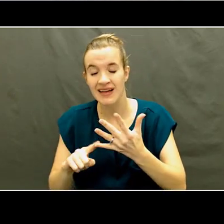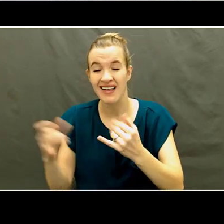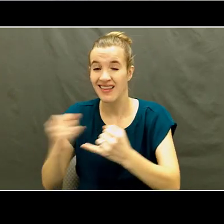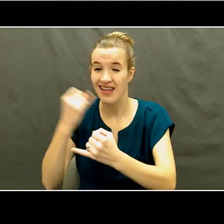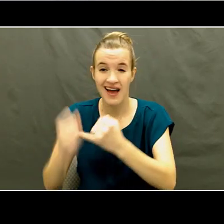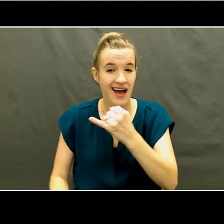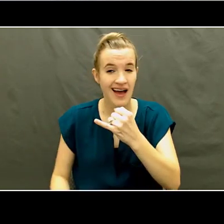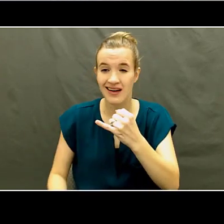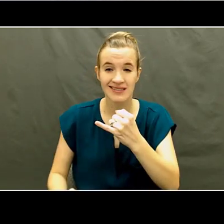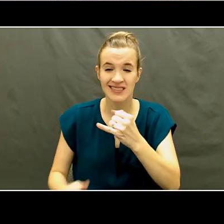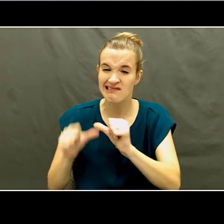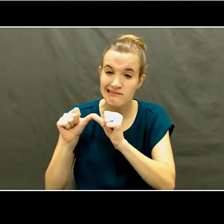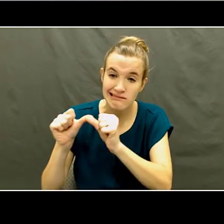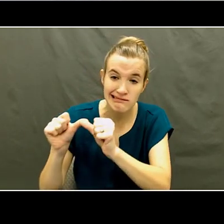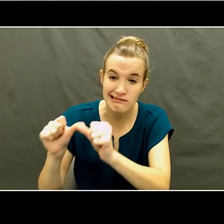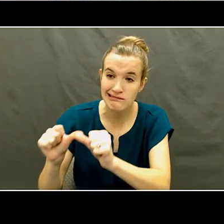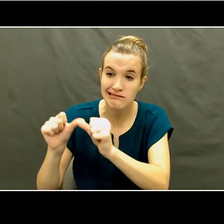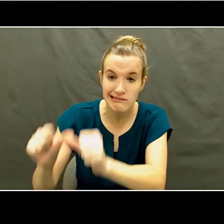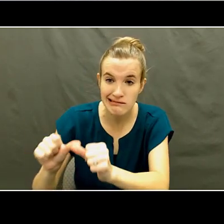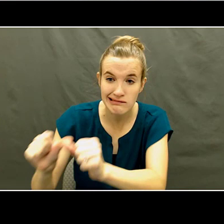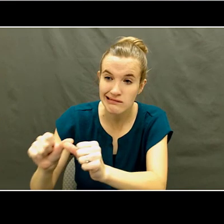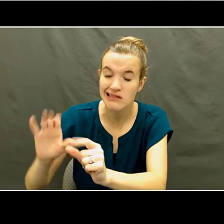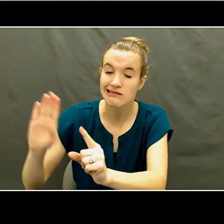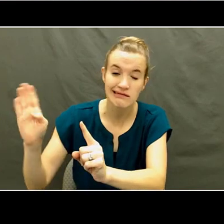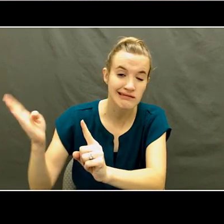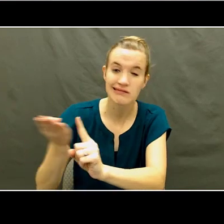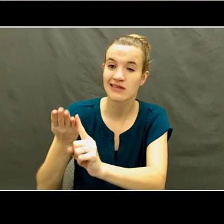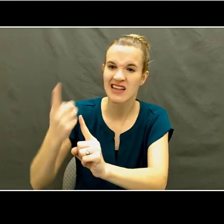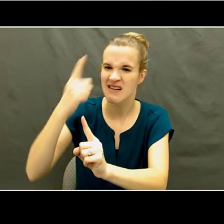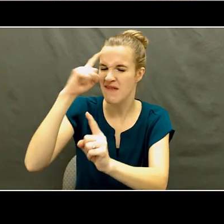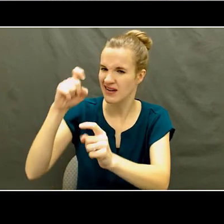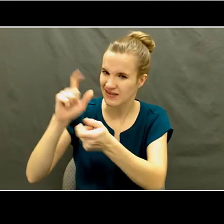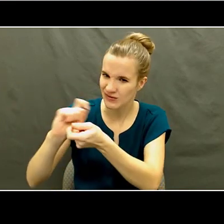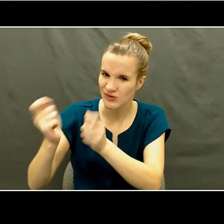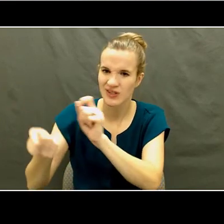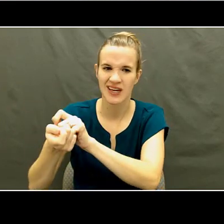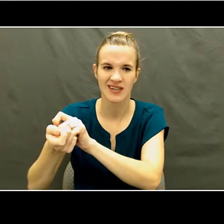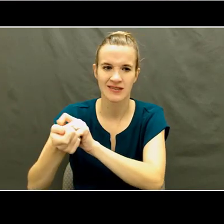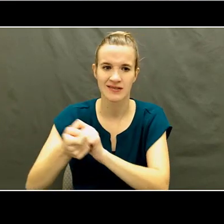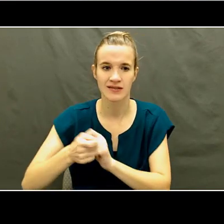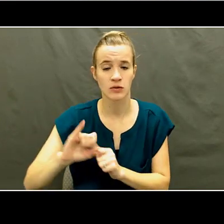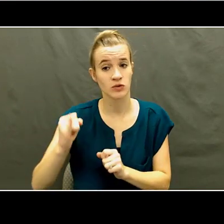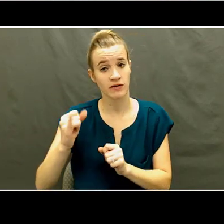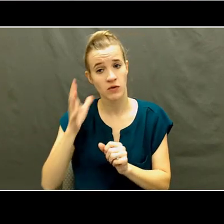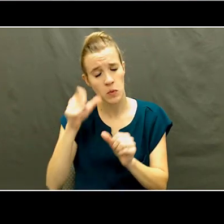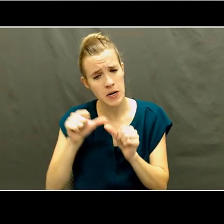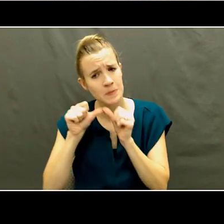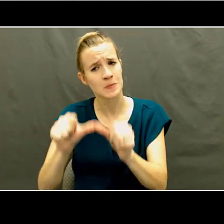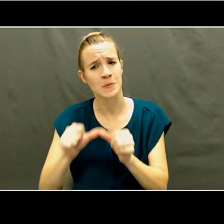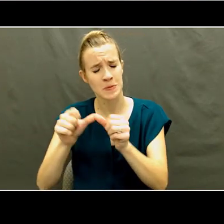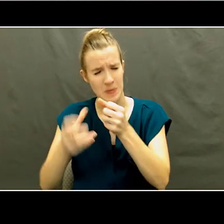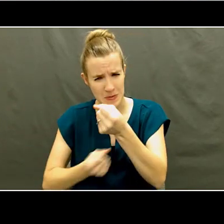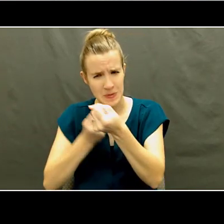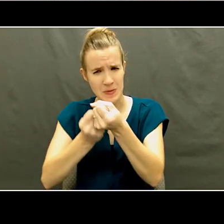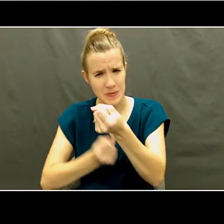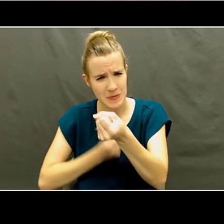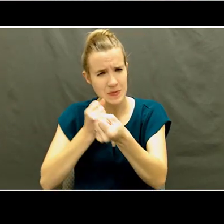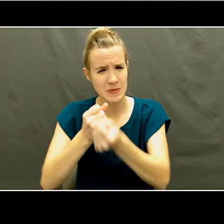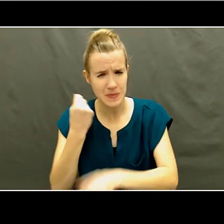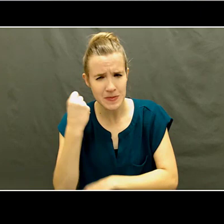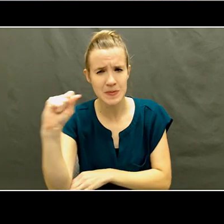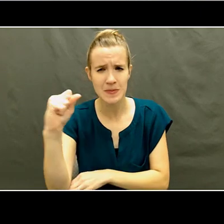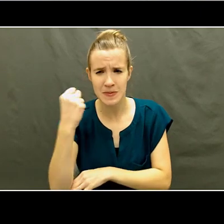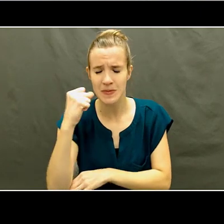Jennifer will continue shouting and waving signs, organizing and explaining. She will